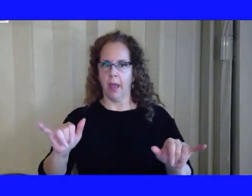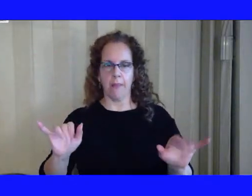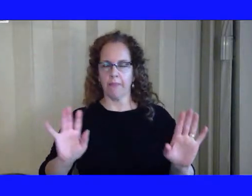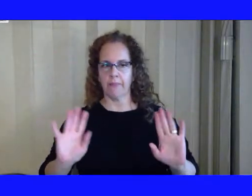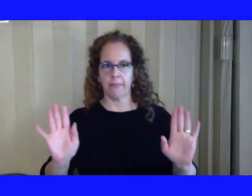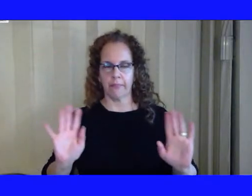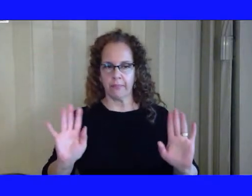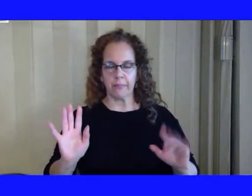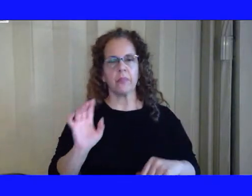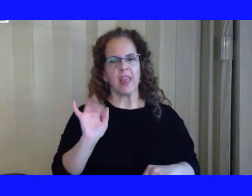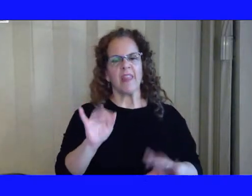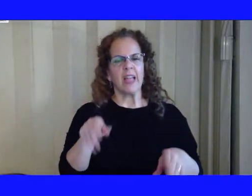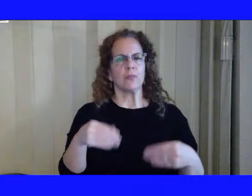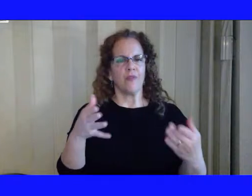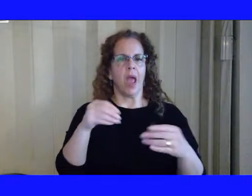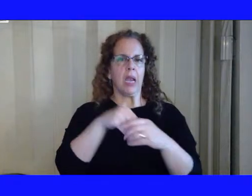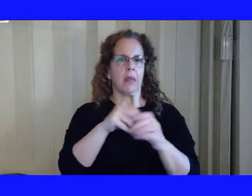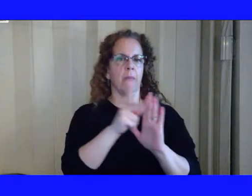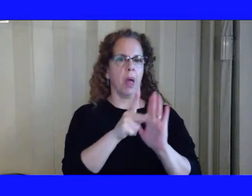correct?